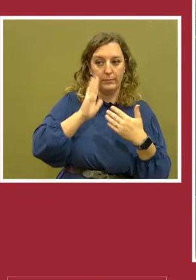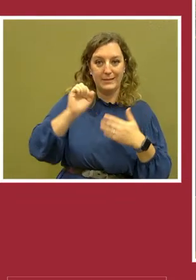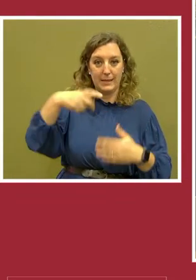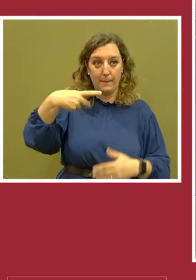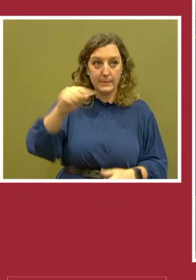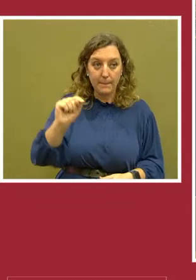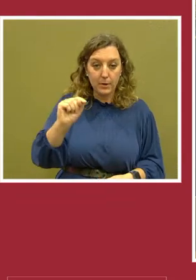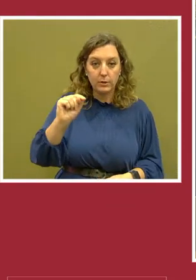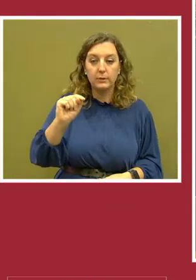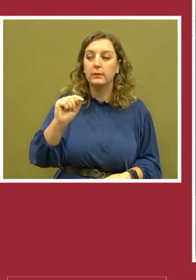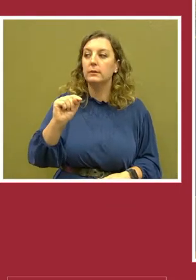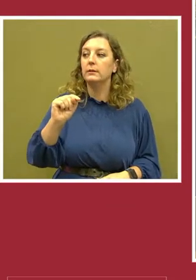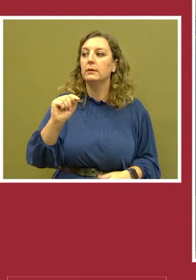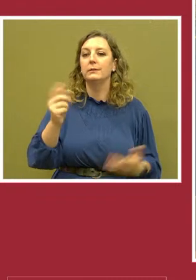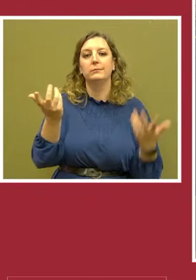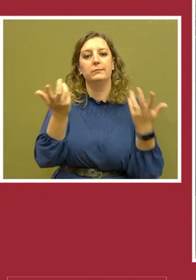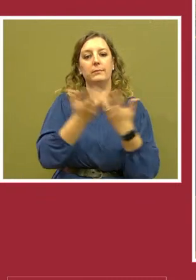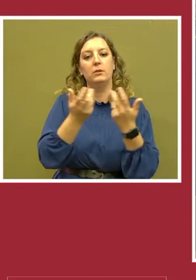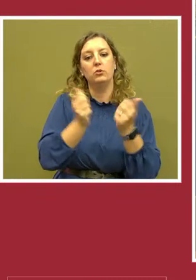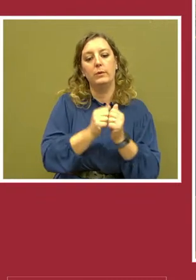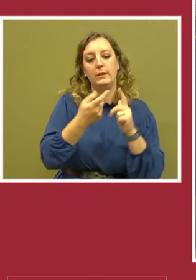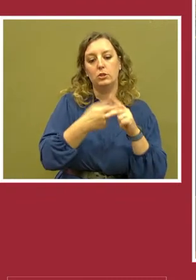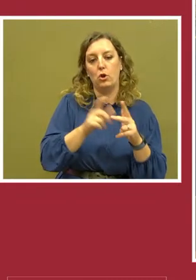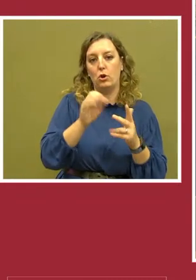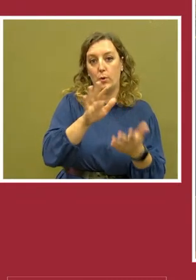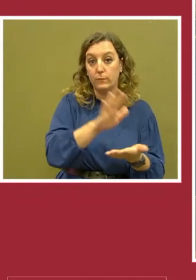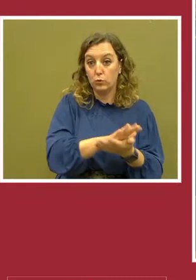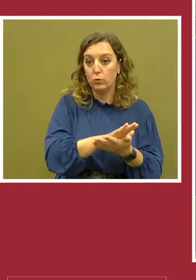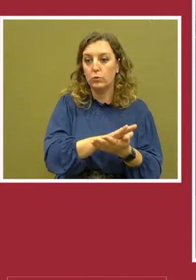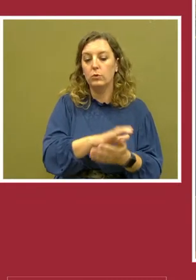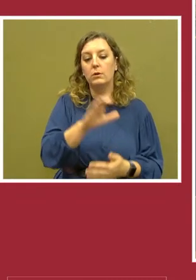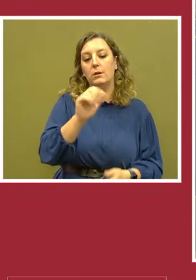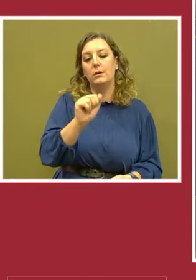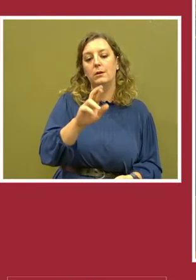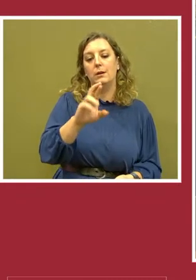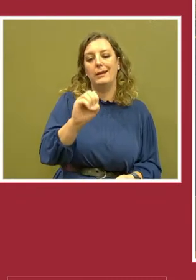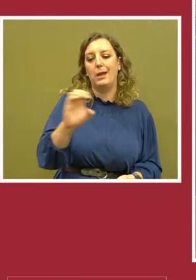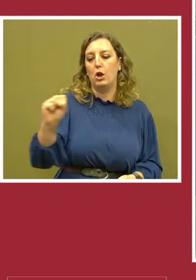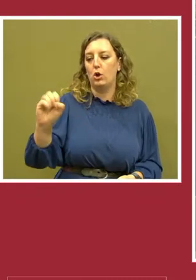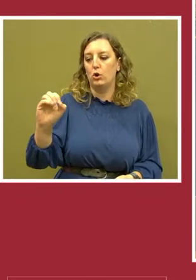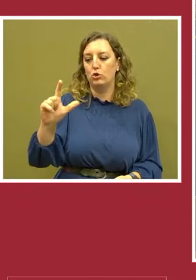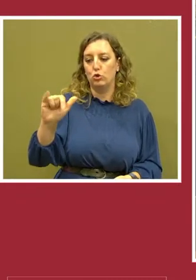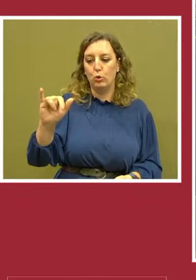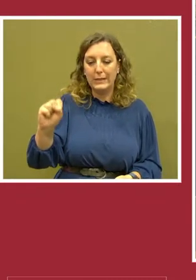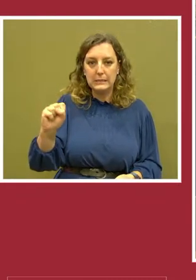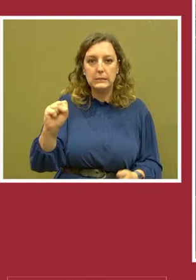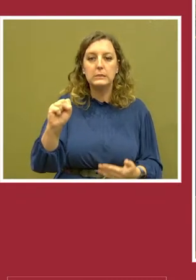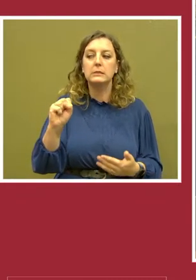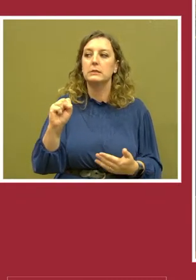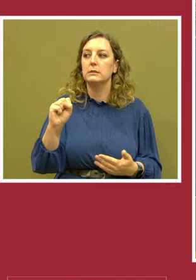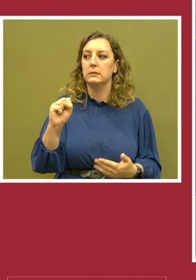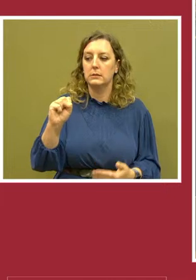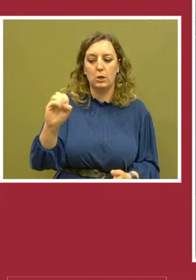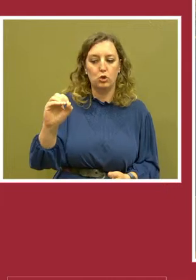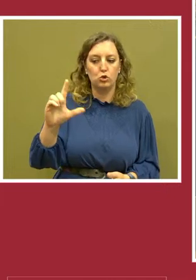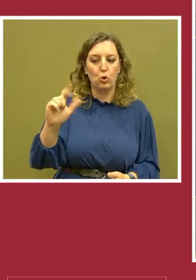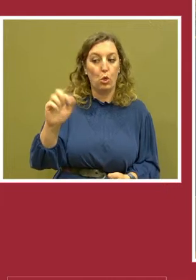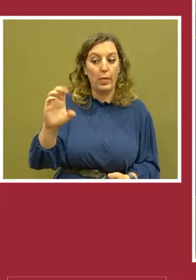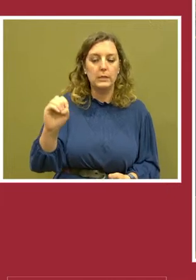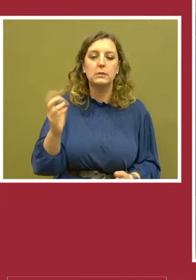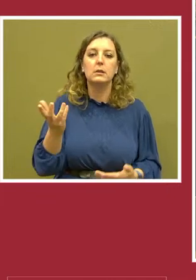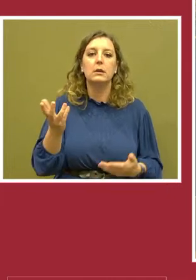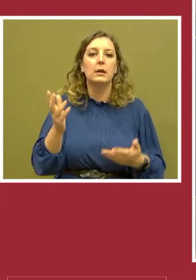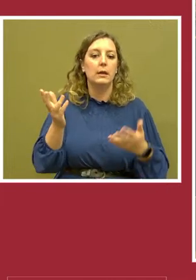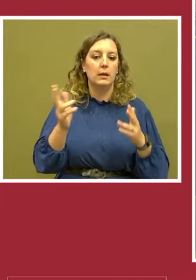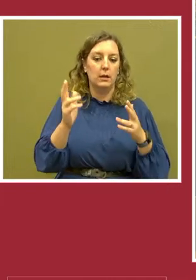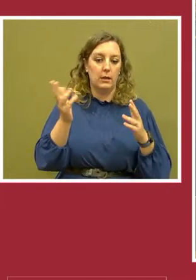to coincide with the start of school. And Care Solace is a partnership between